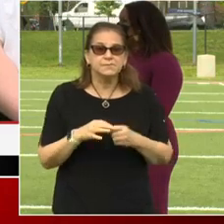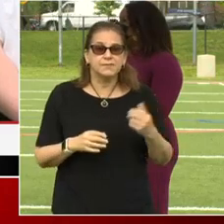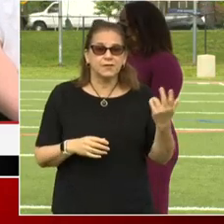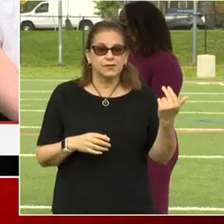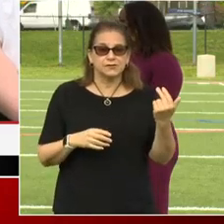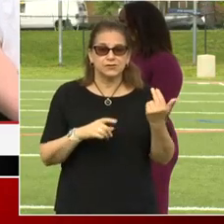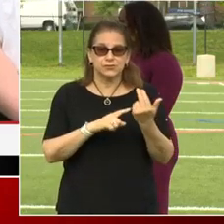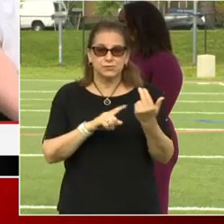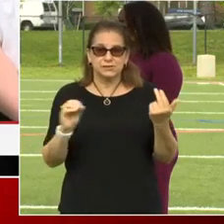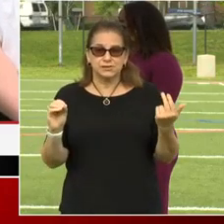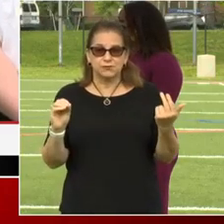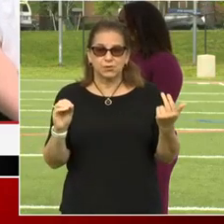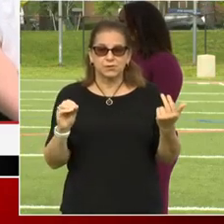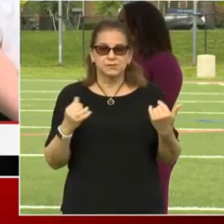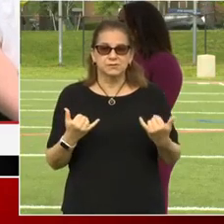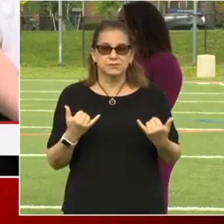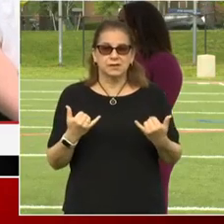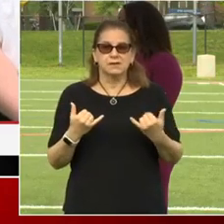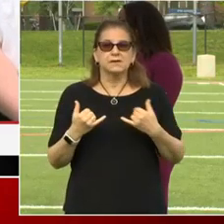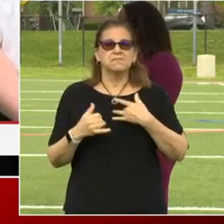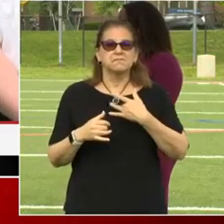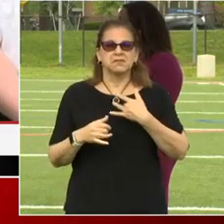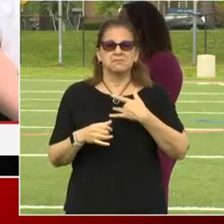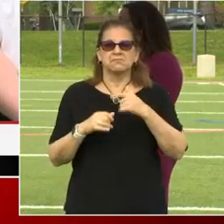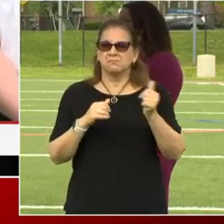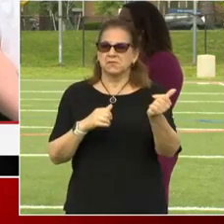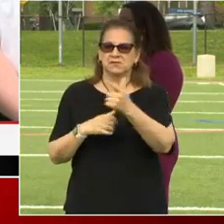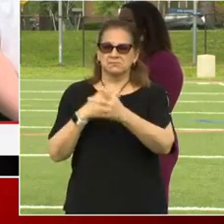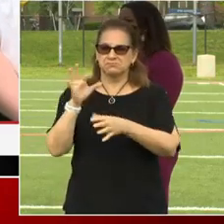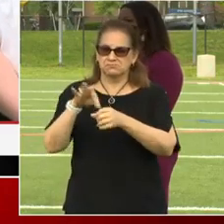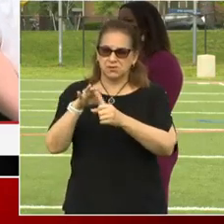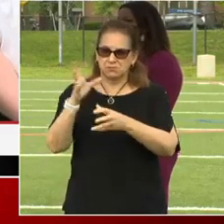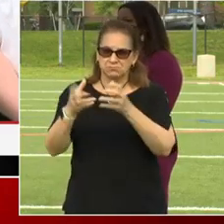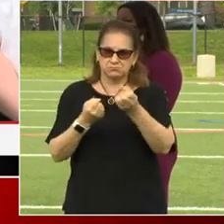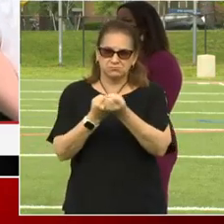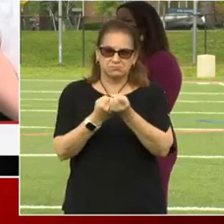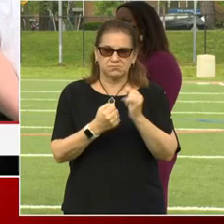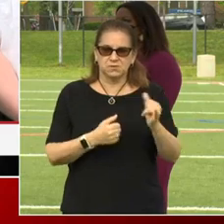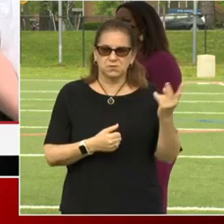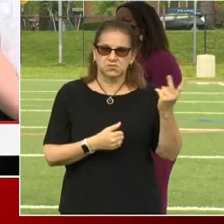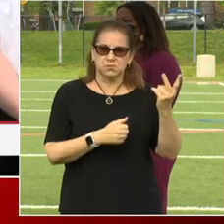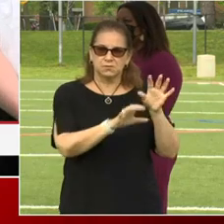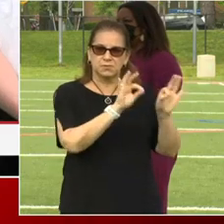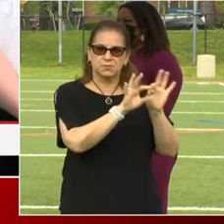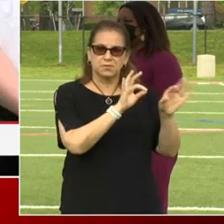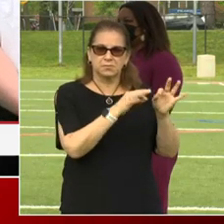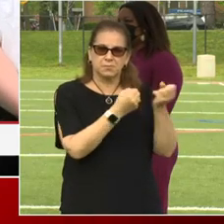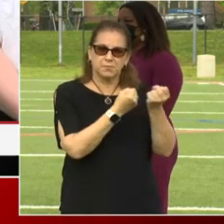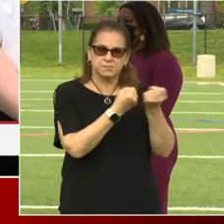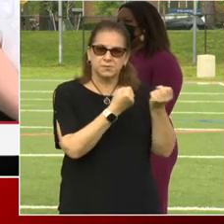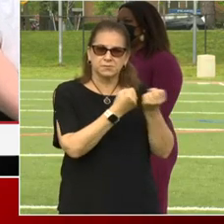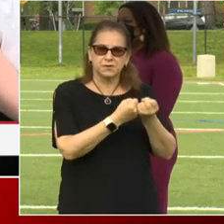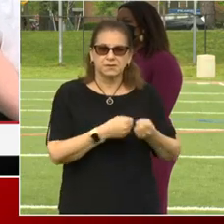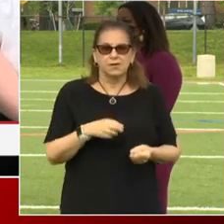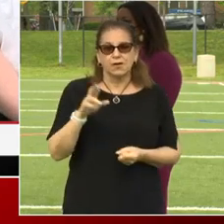13-0. This is the confirmation of the mayor's nomination of Robert Conti to be the chief of Metropolitan Police